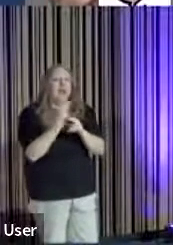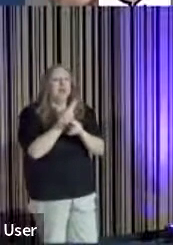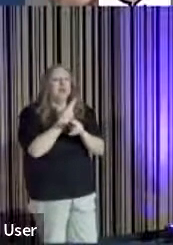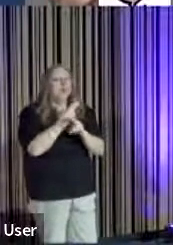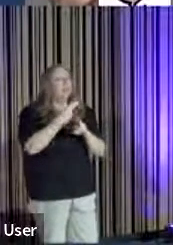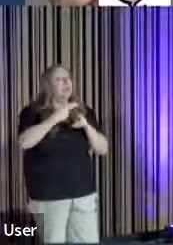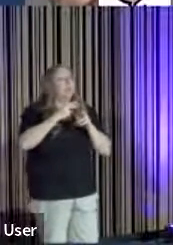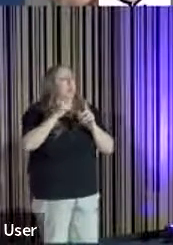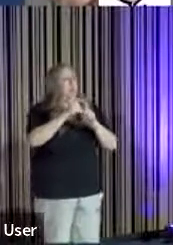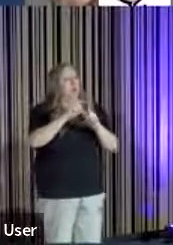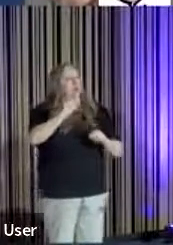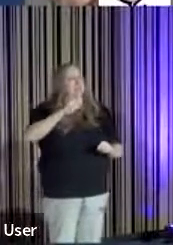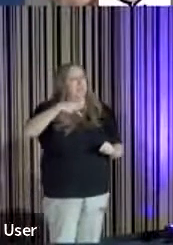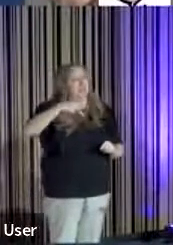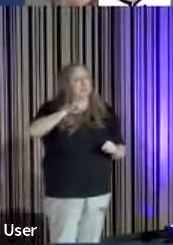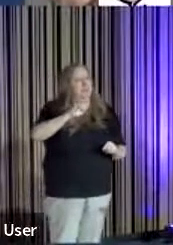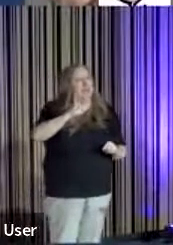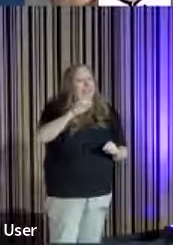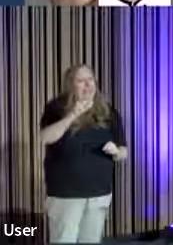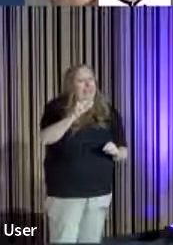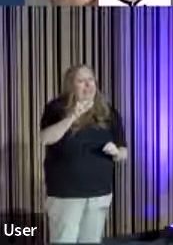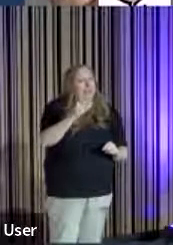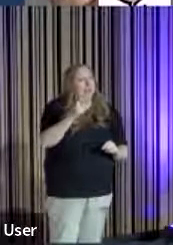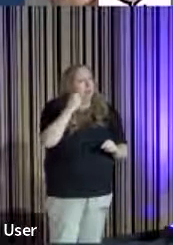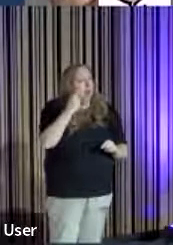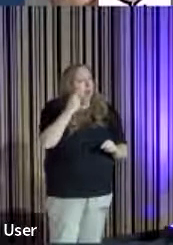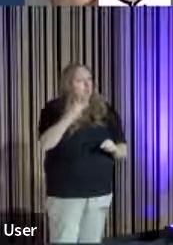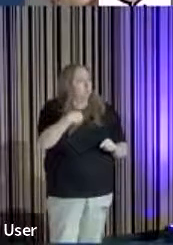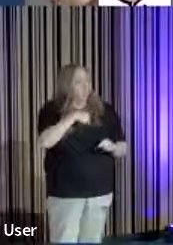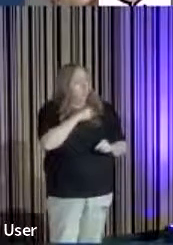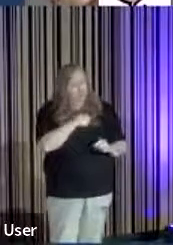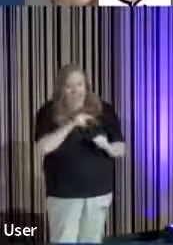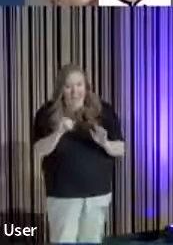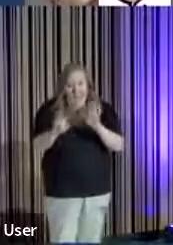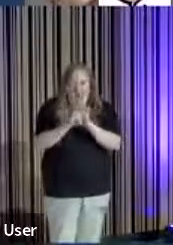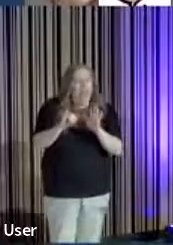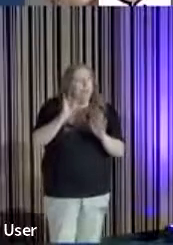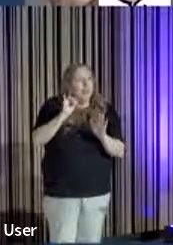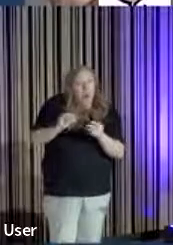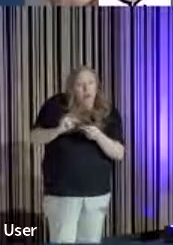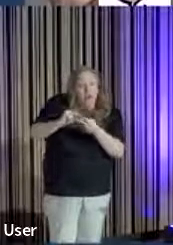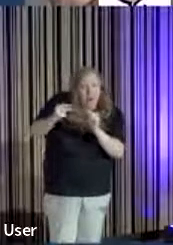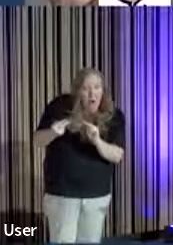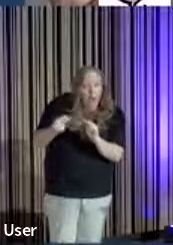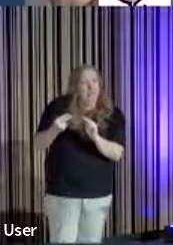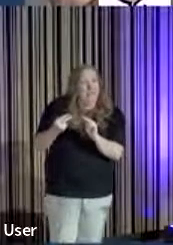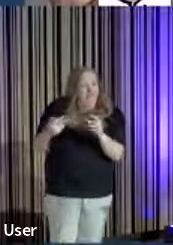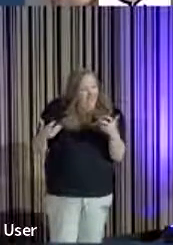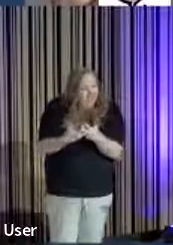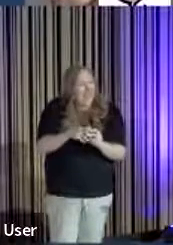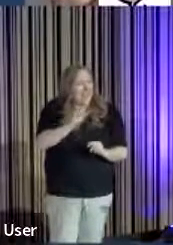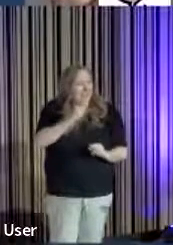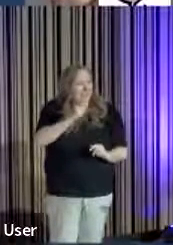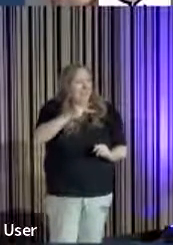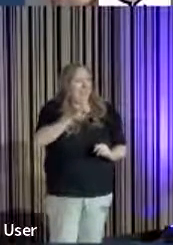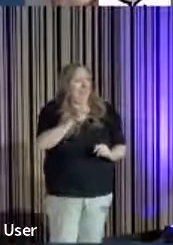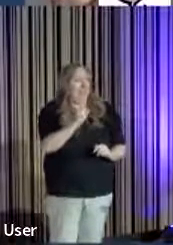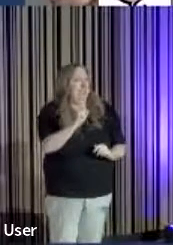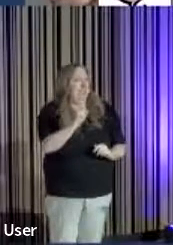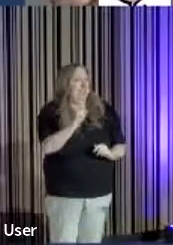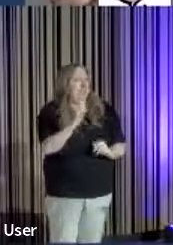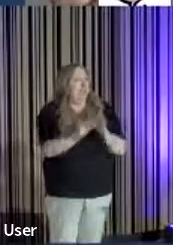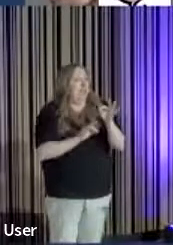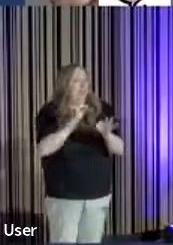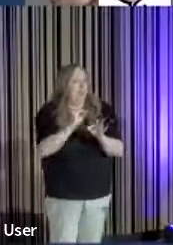at that and determined that these genomes fit a species definition, a biological species definition. So who is